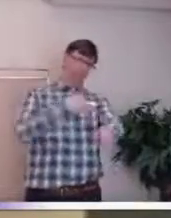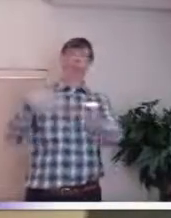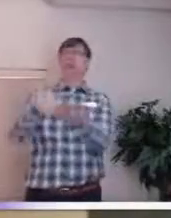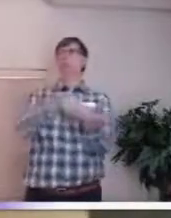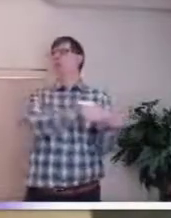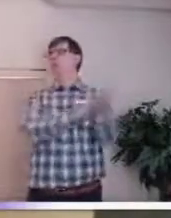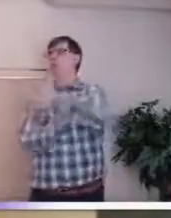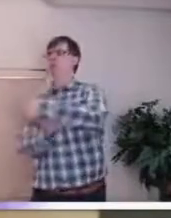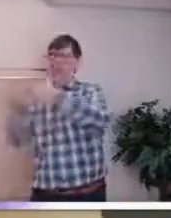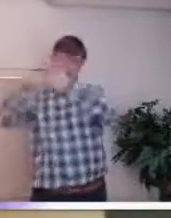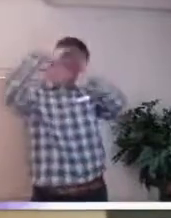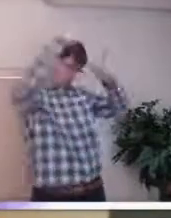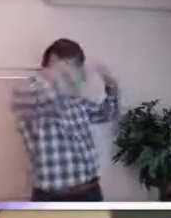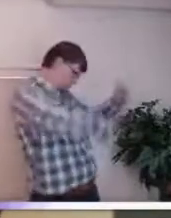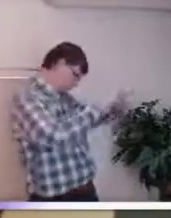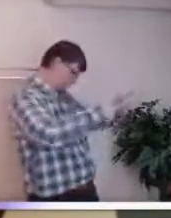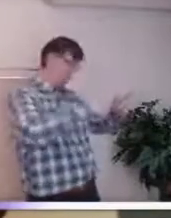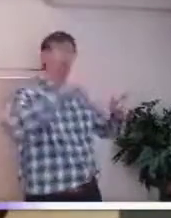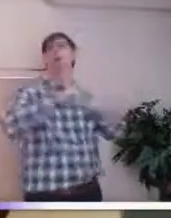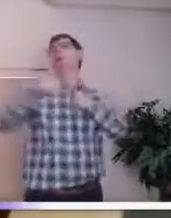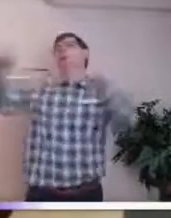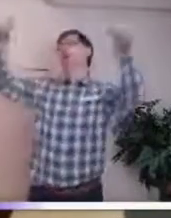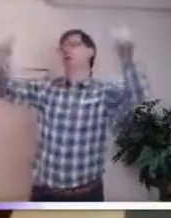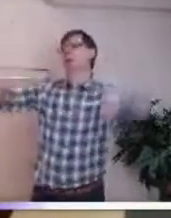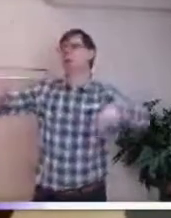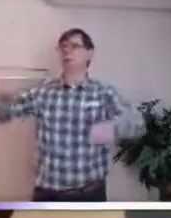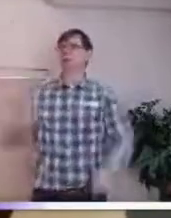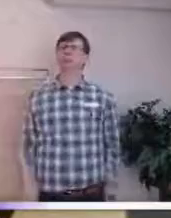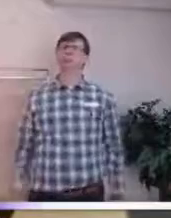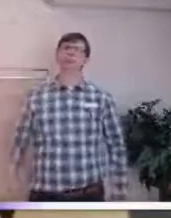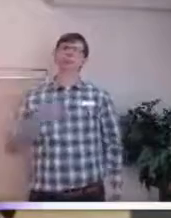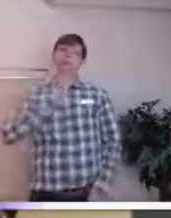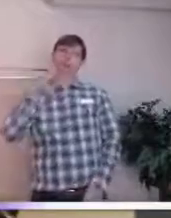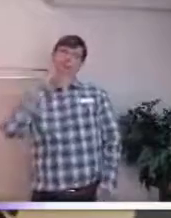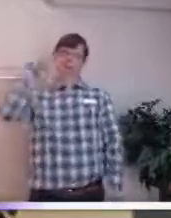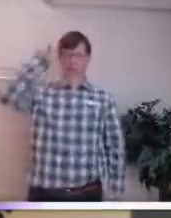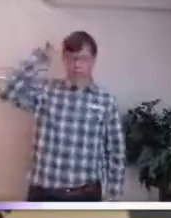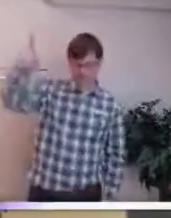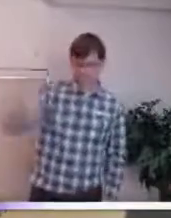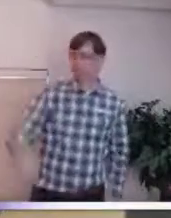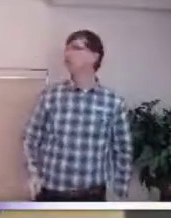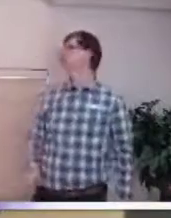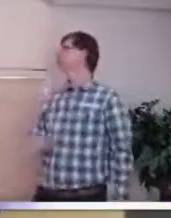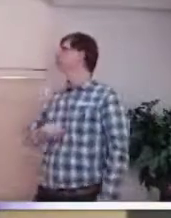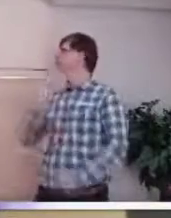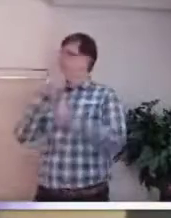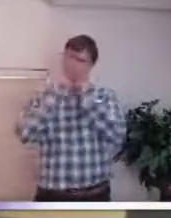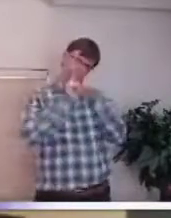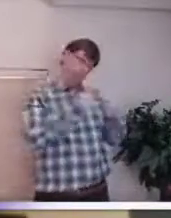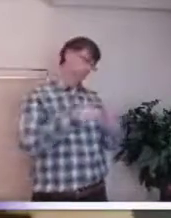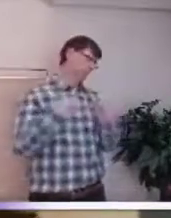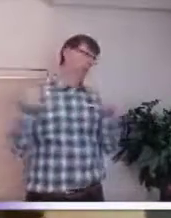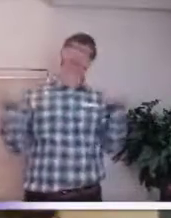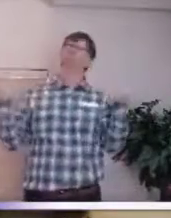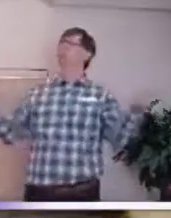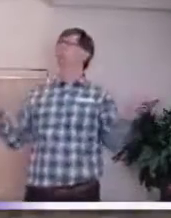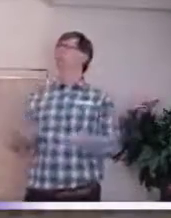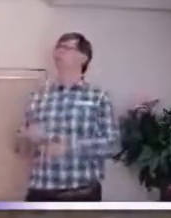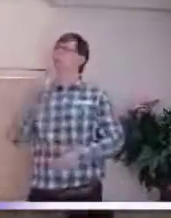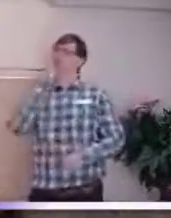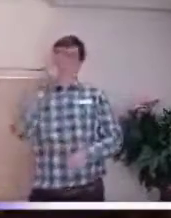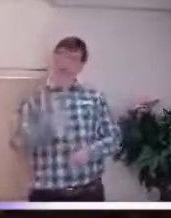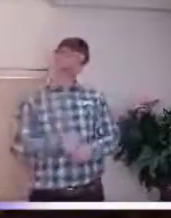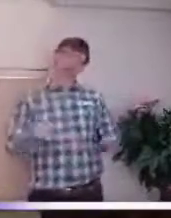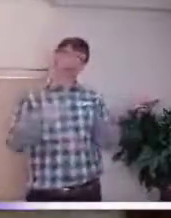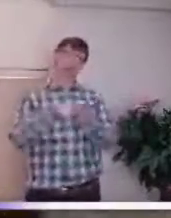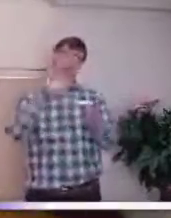to Prescott. Right, yay. So before I talk too much, I'm giving it over to you,